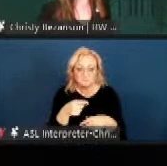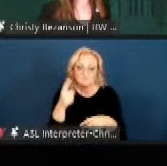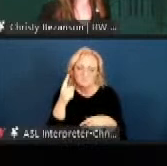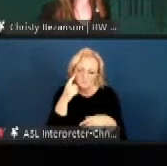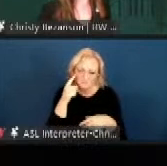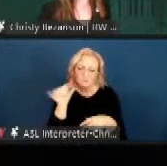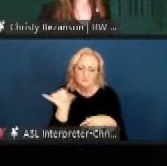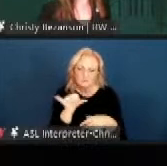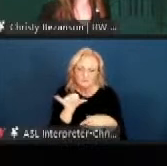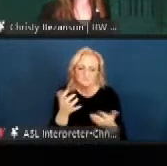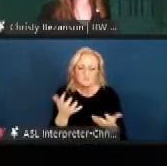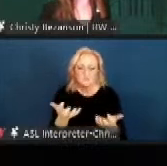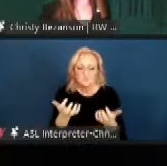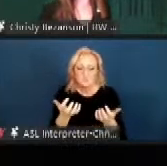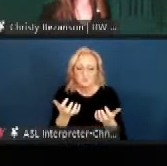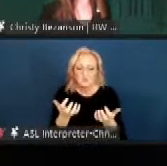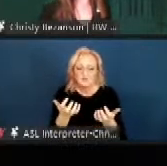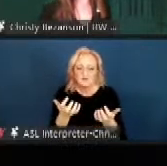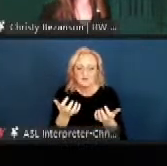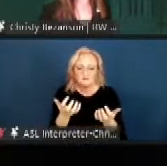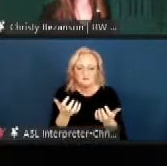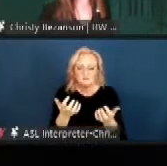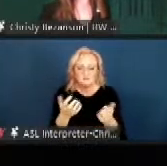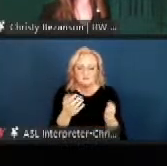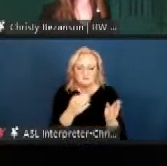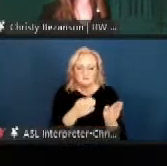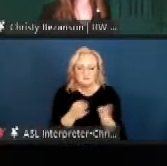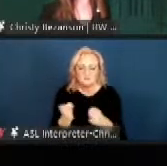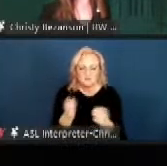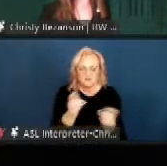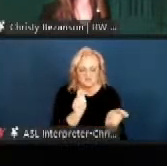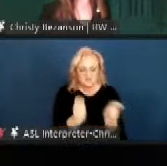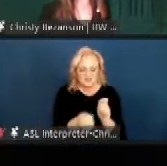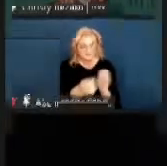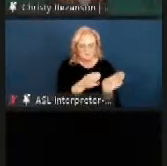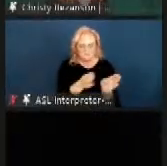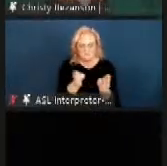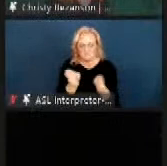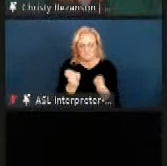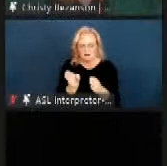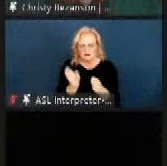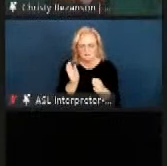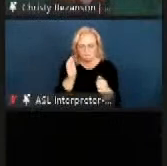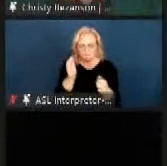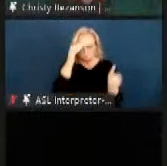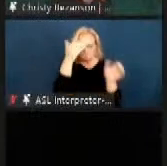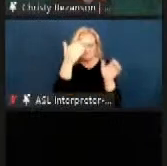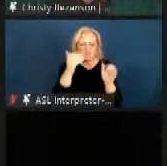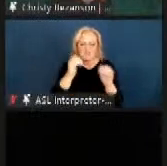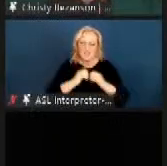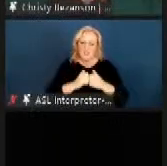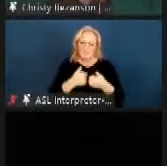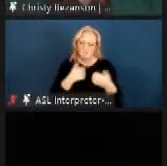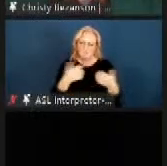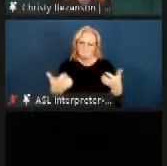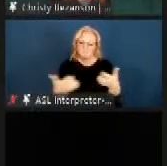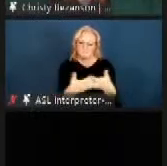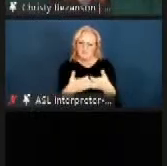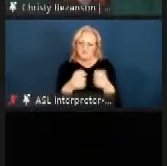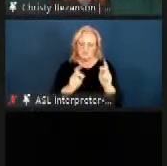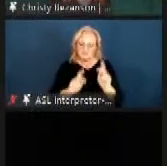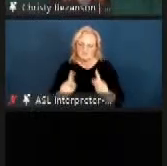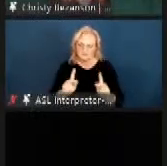also want to try and do a paradigm shift and really thinking about how do we match people with